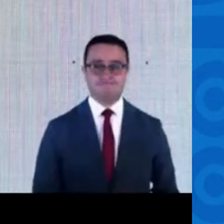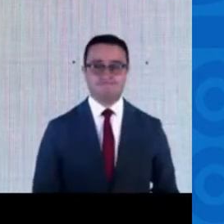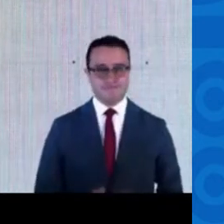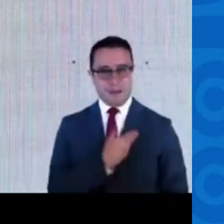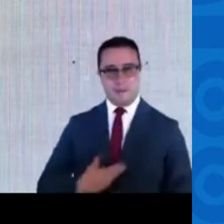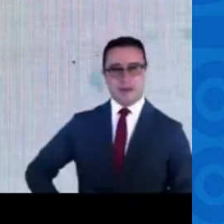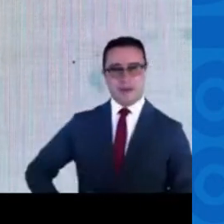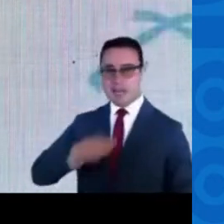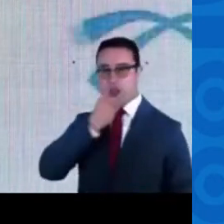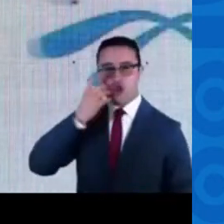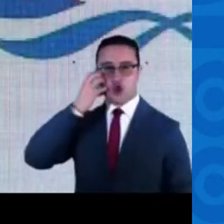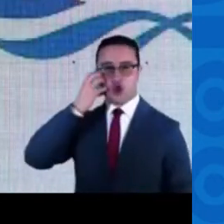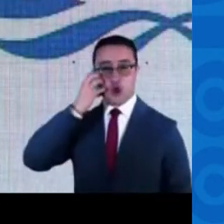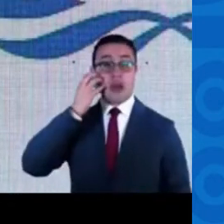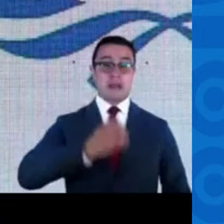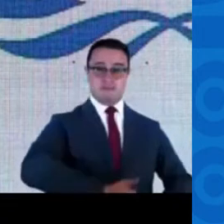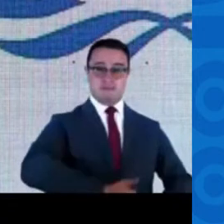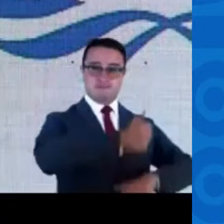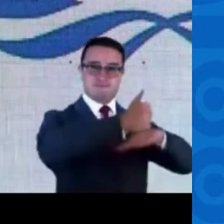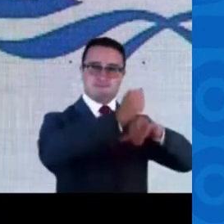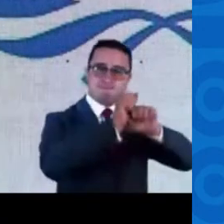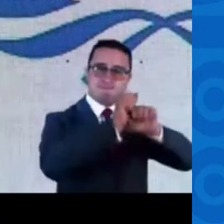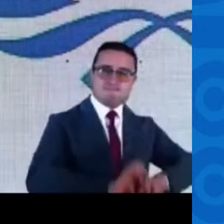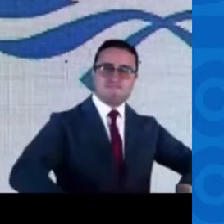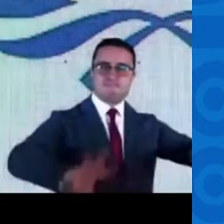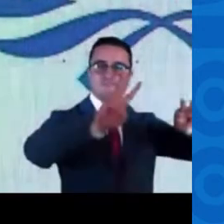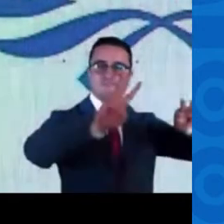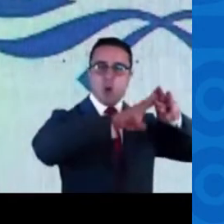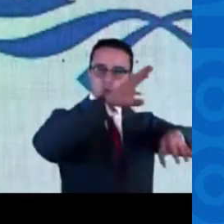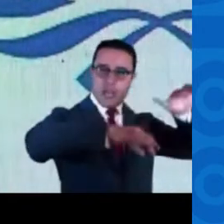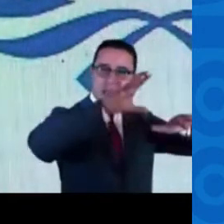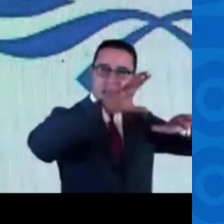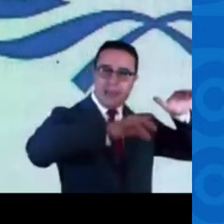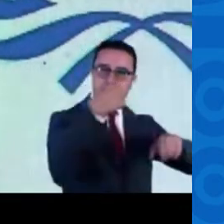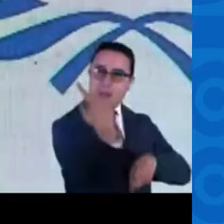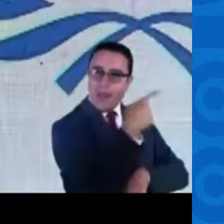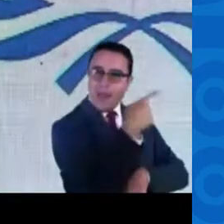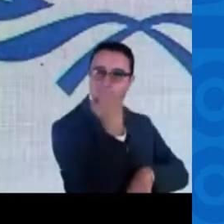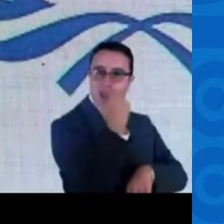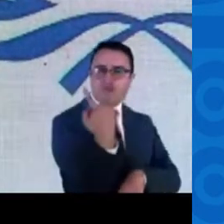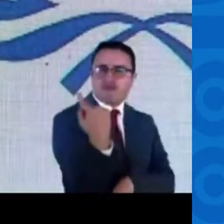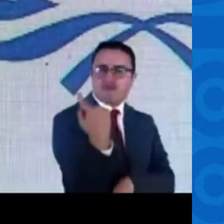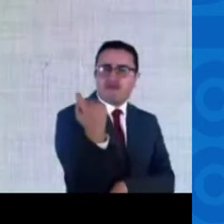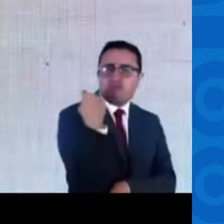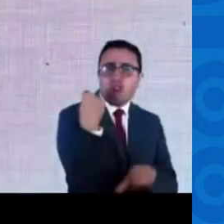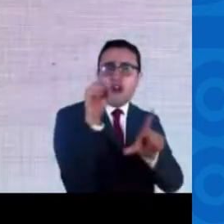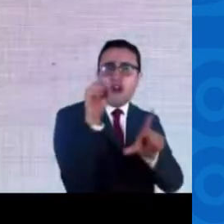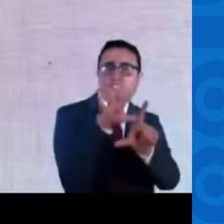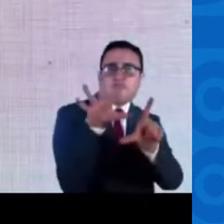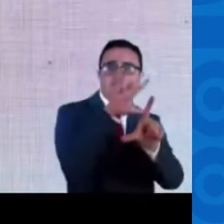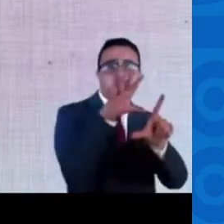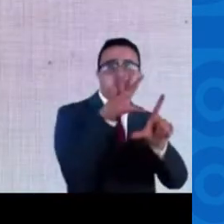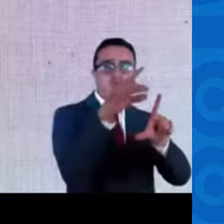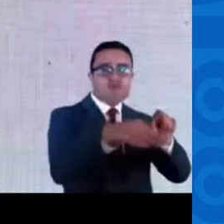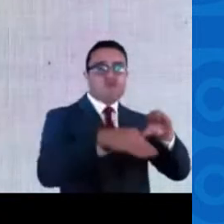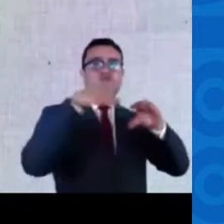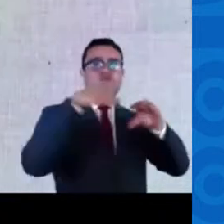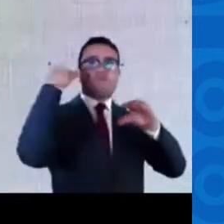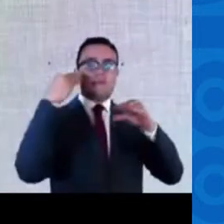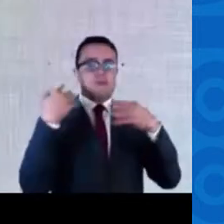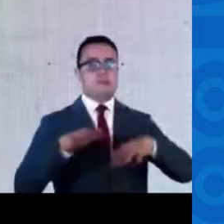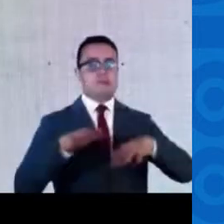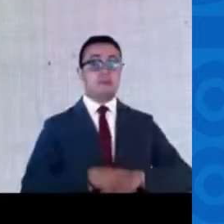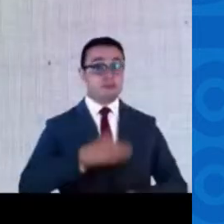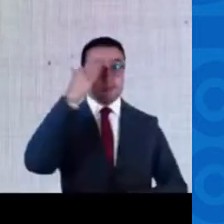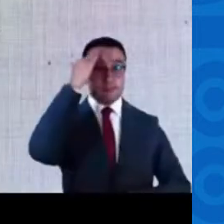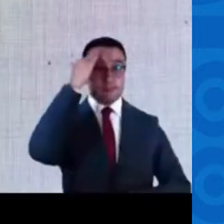As I was telling you, President Iván Duque and Mr. Antonio Guterres sent us a video